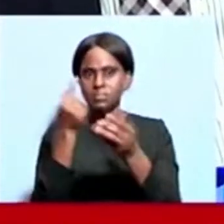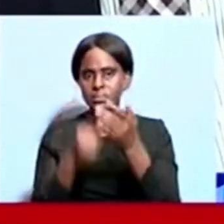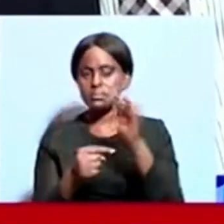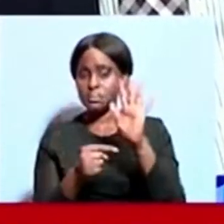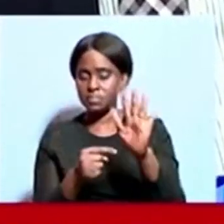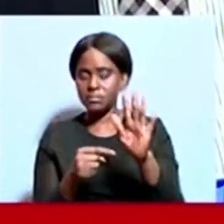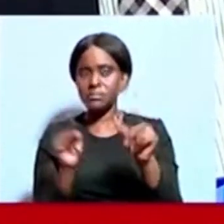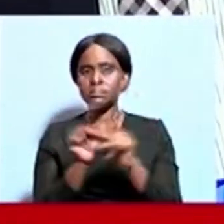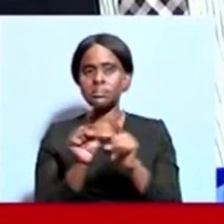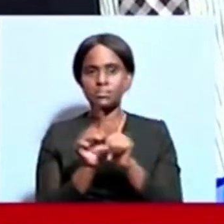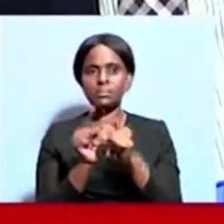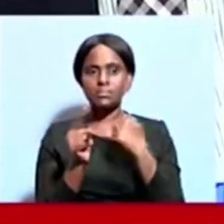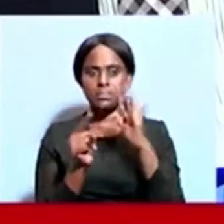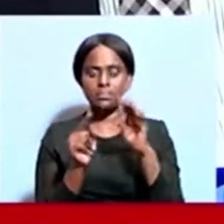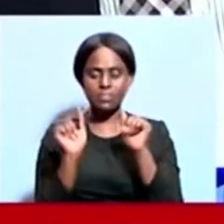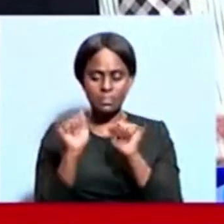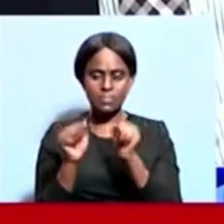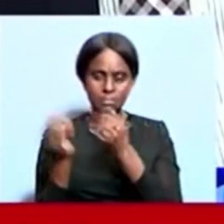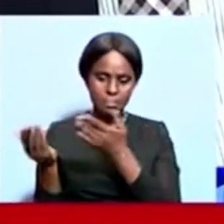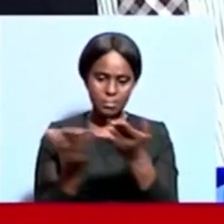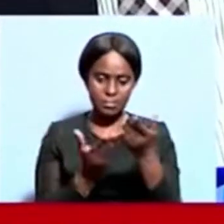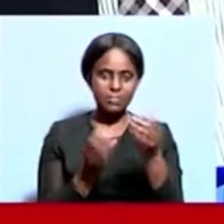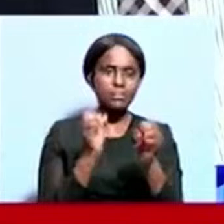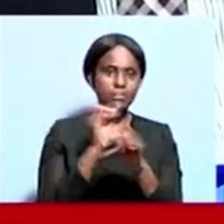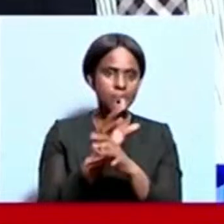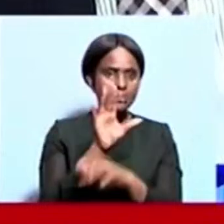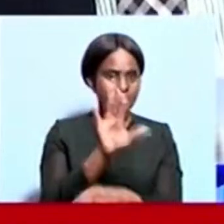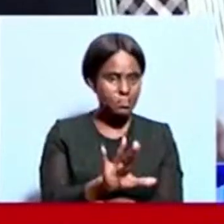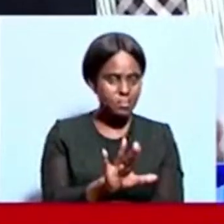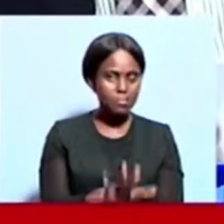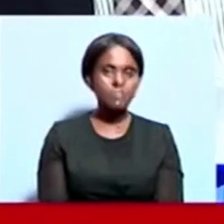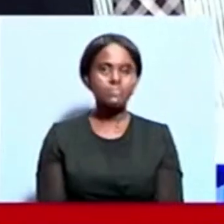as well. We can provide them. They are available.